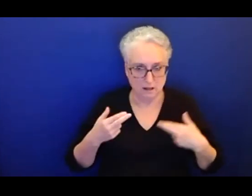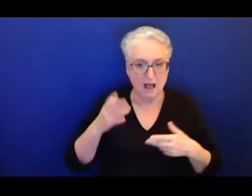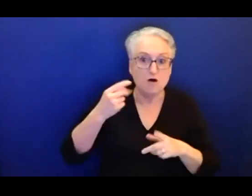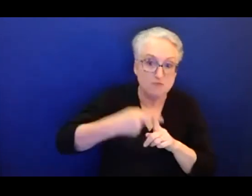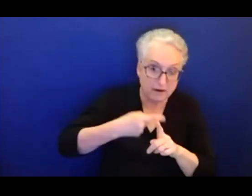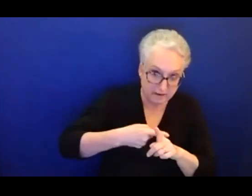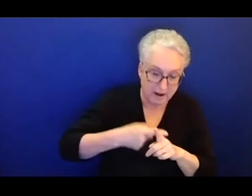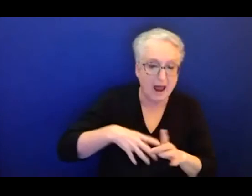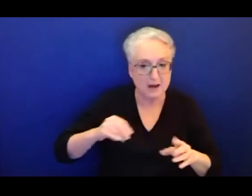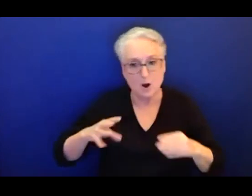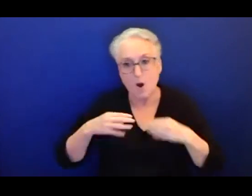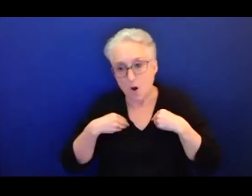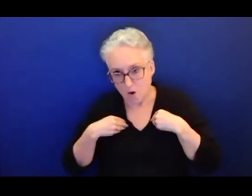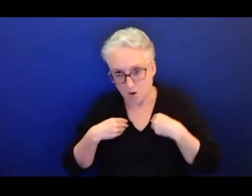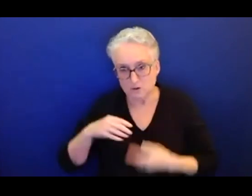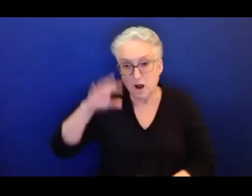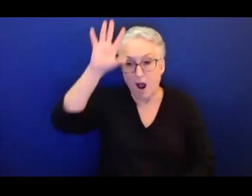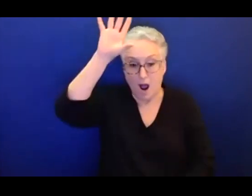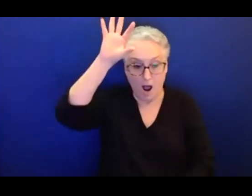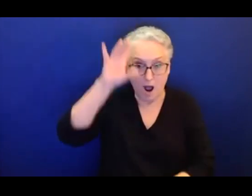year is